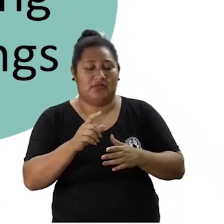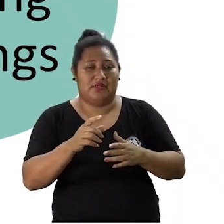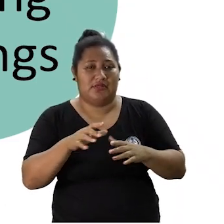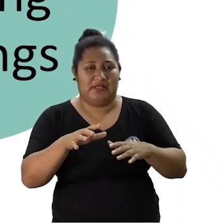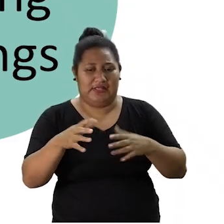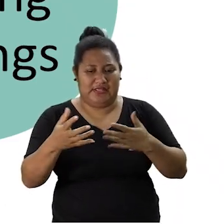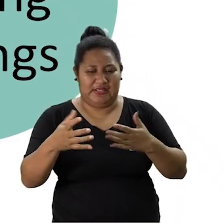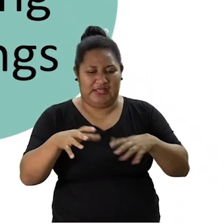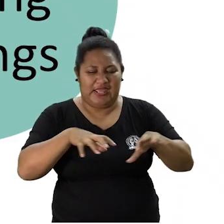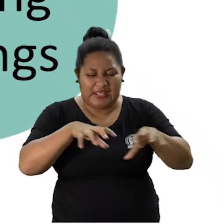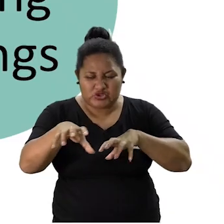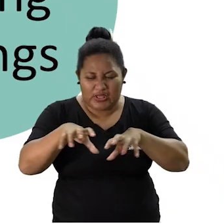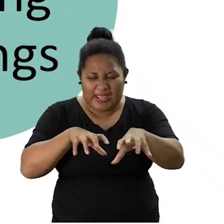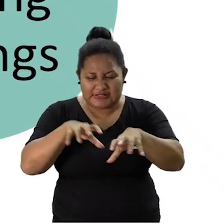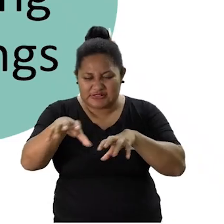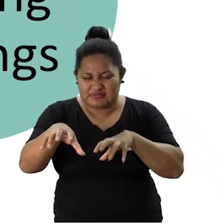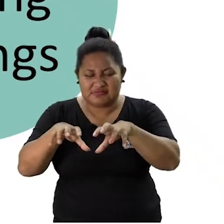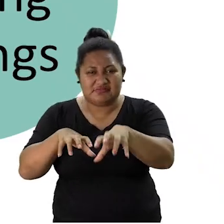Interact.